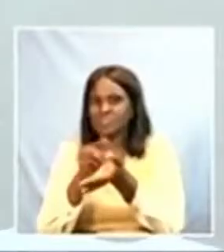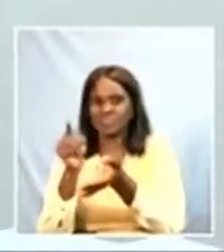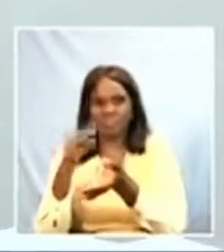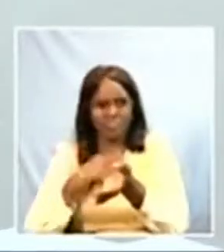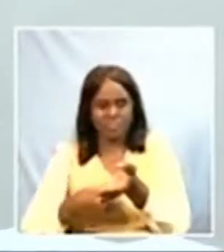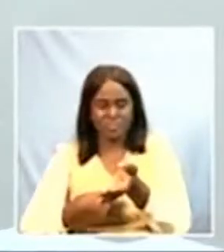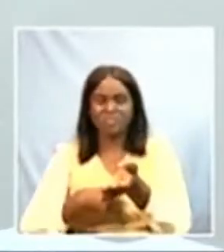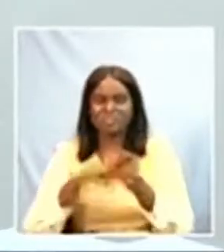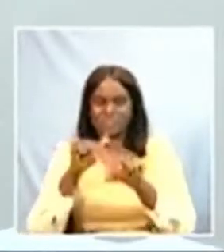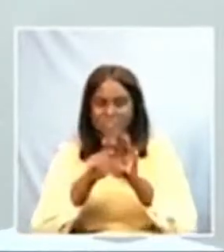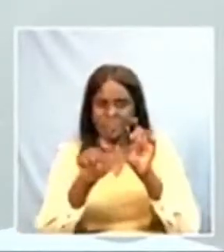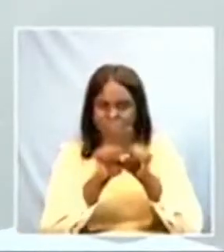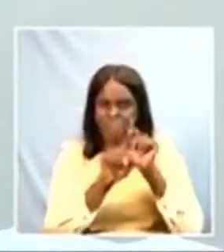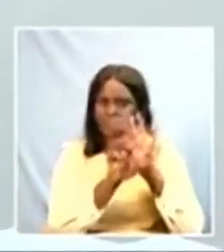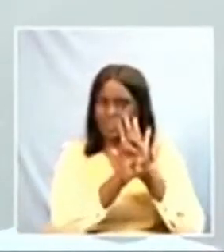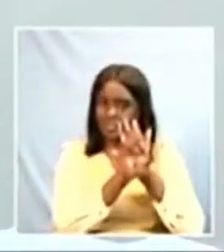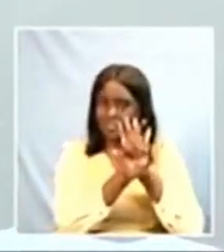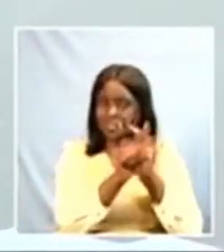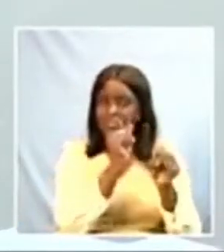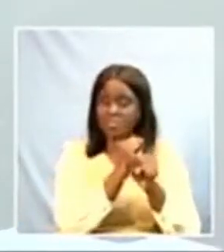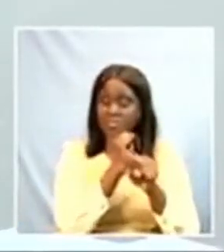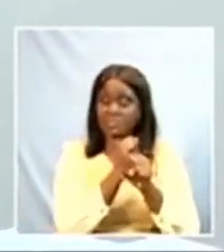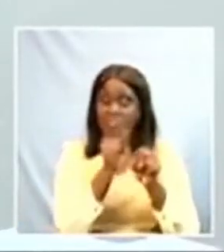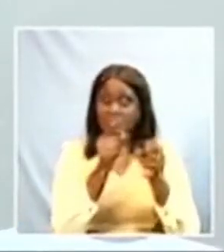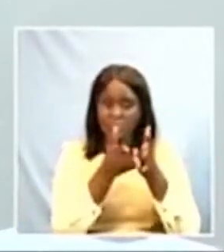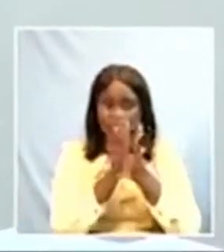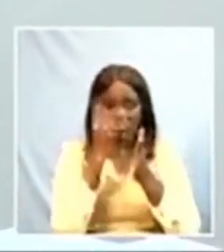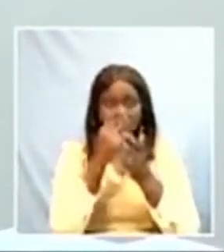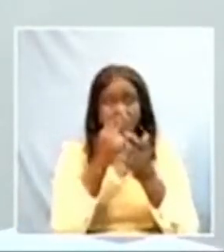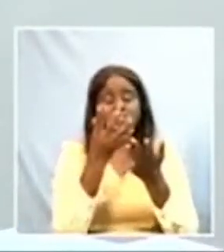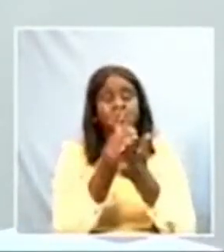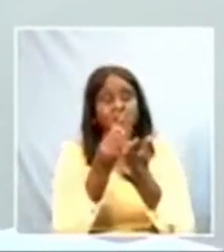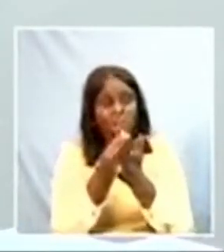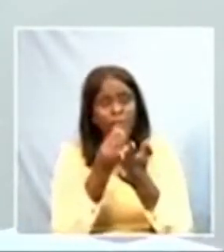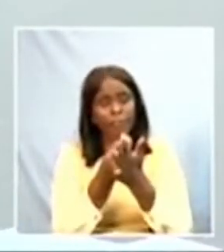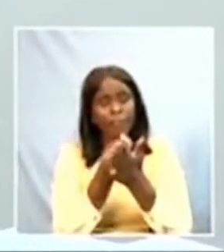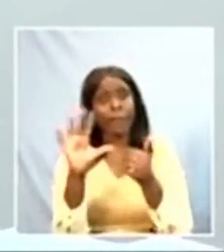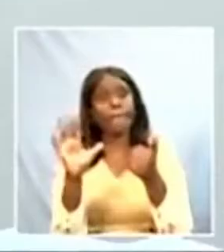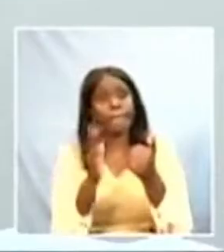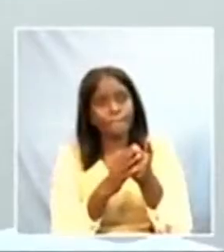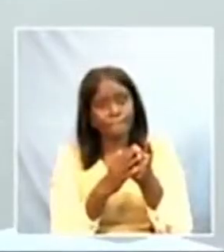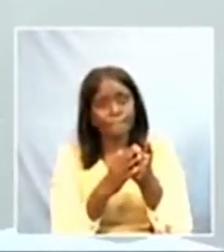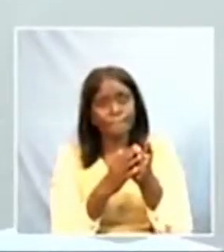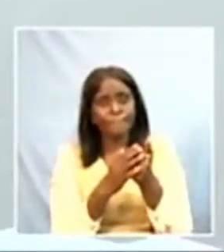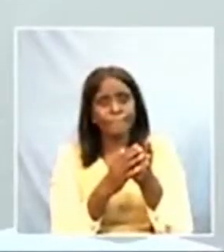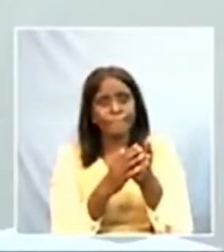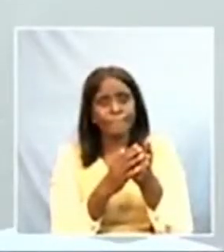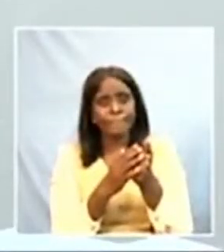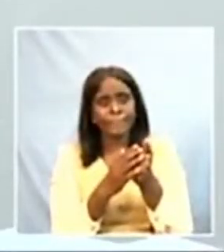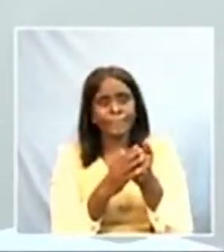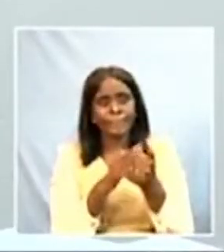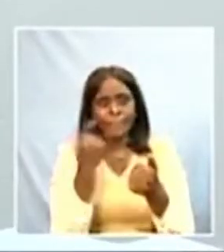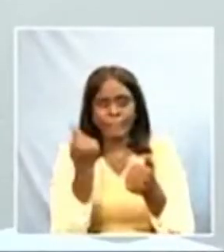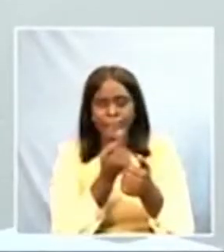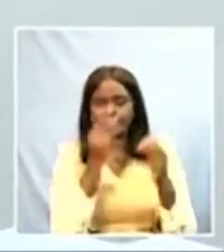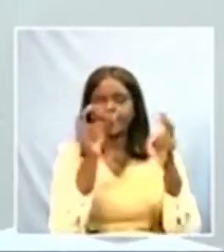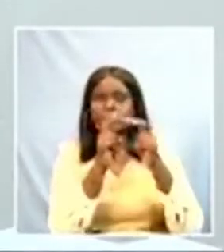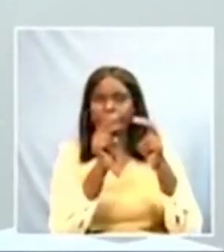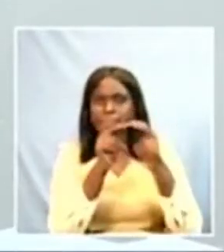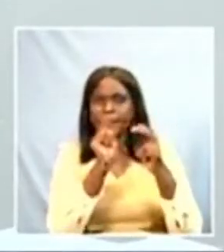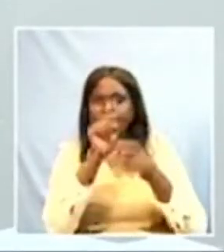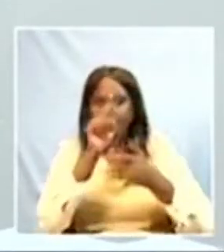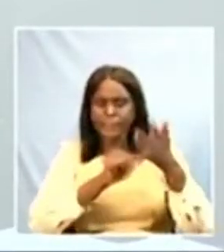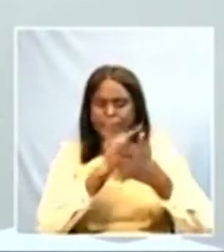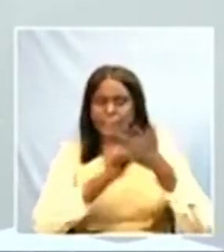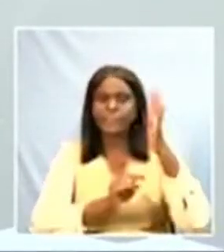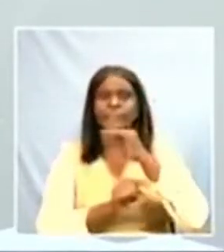this particular field. When you claim for liquidated damages, it's on a contract that is